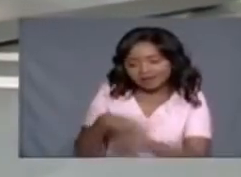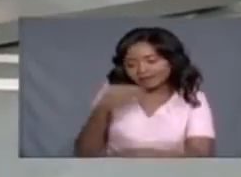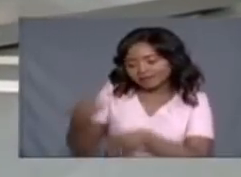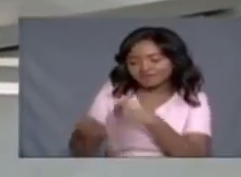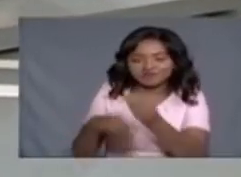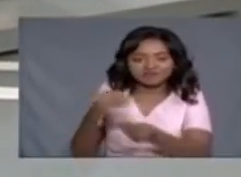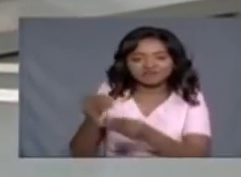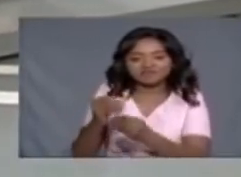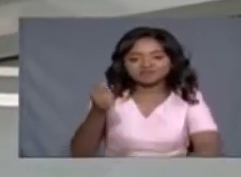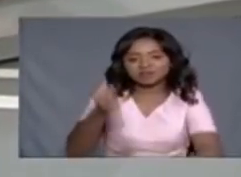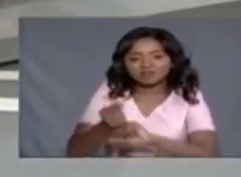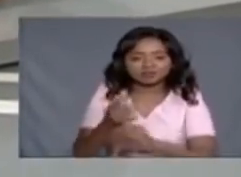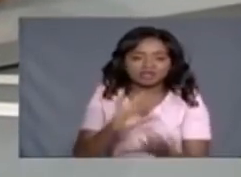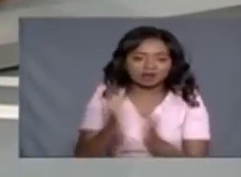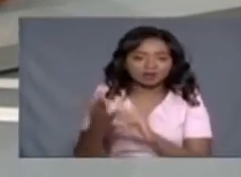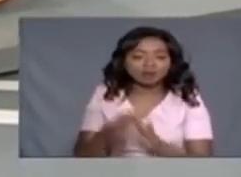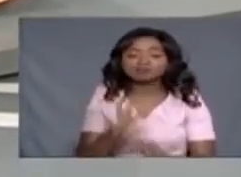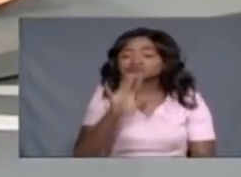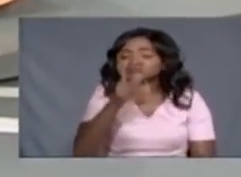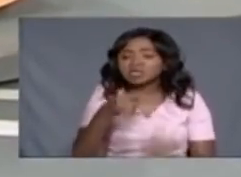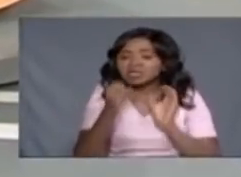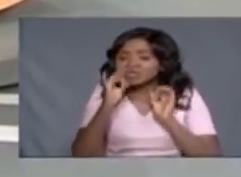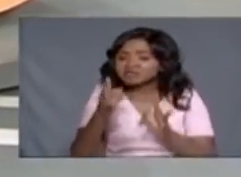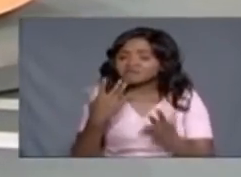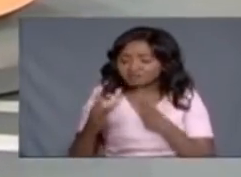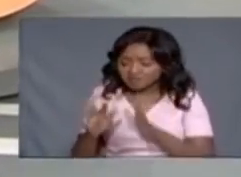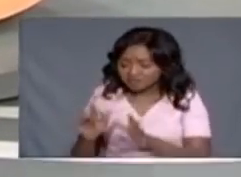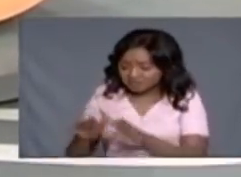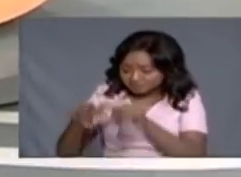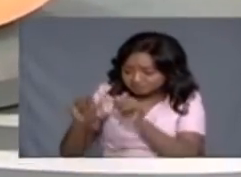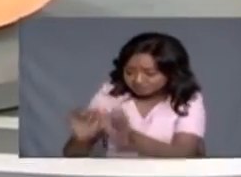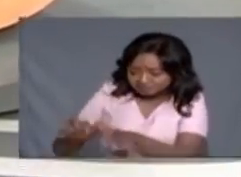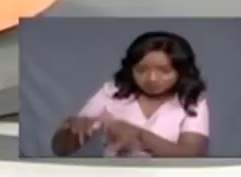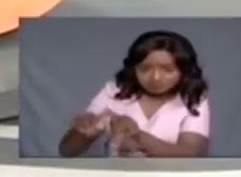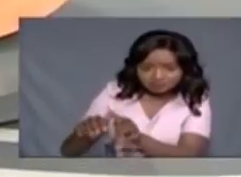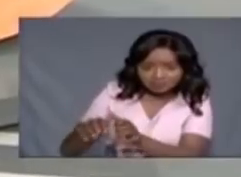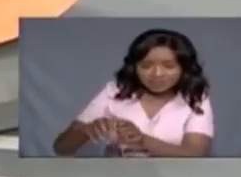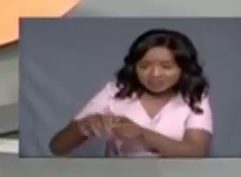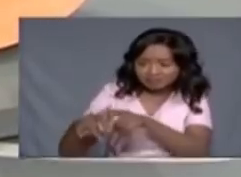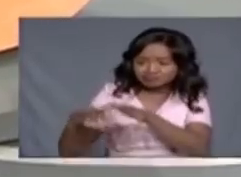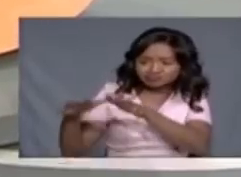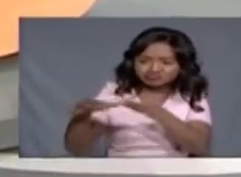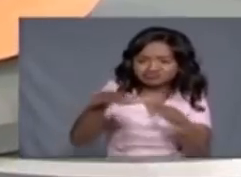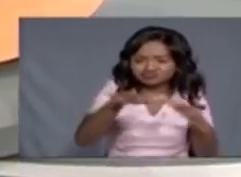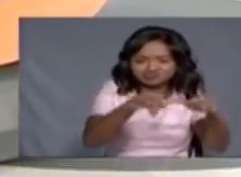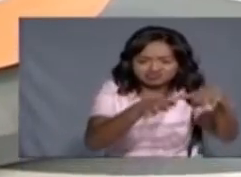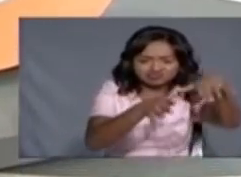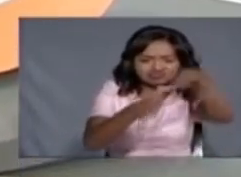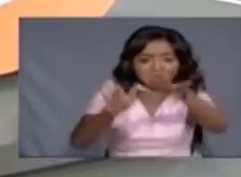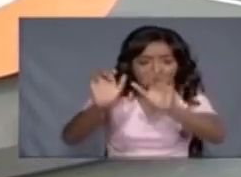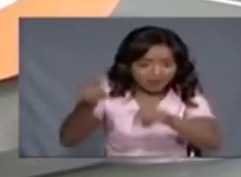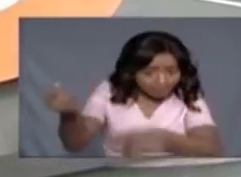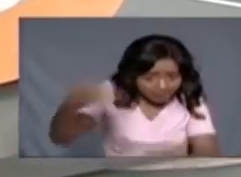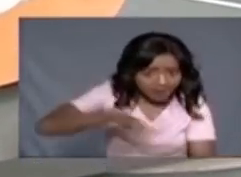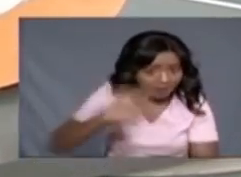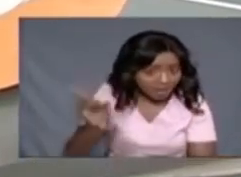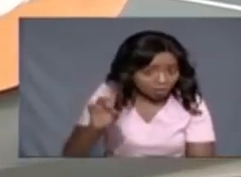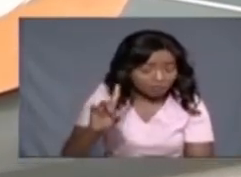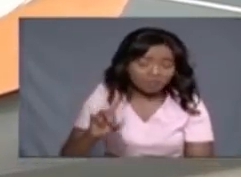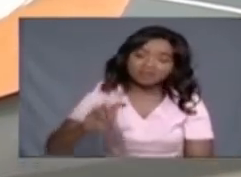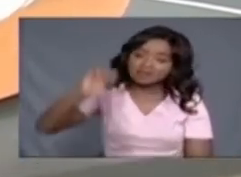does it mean they'll go beyond the territory that they are in now to even come towards Nairobi and other main cities in Kenya?